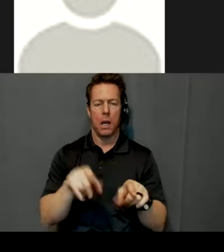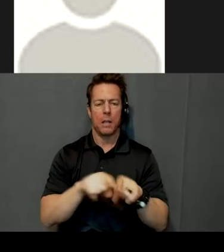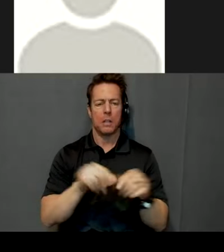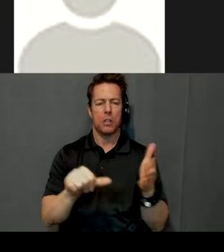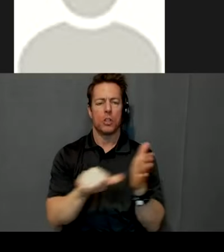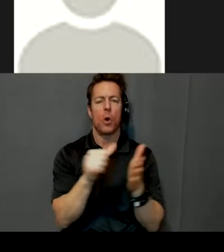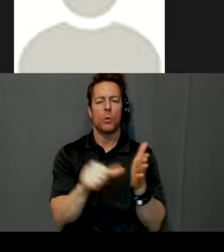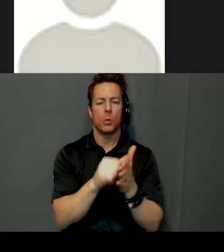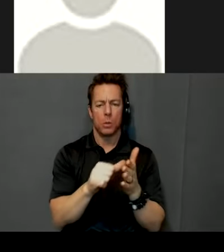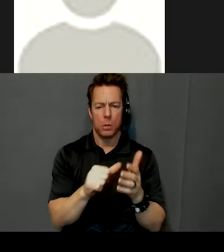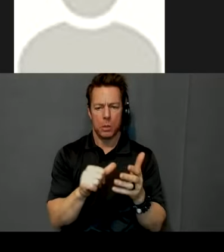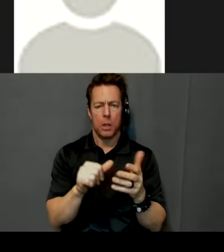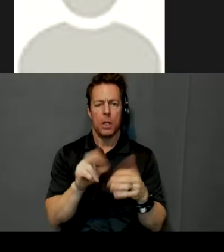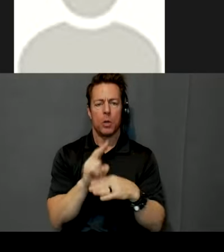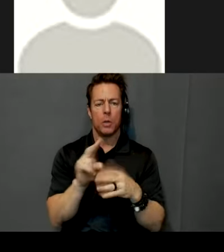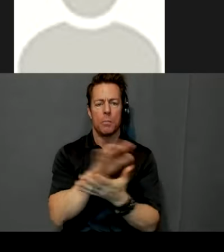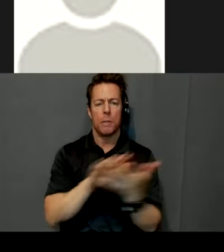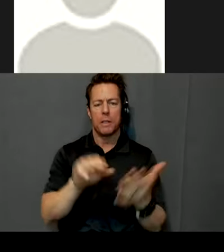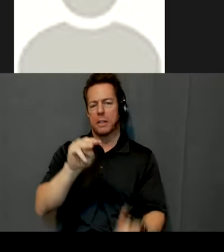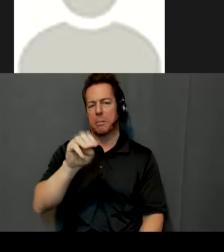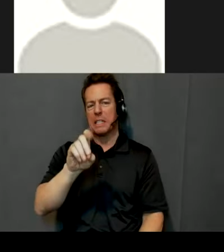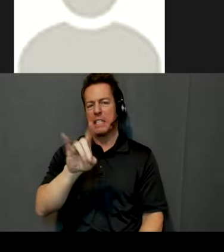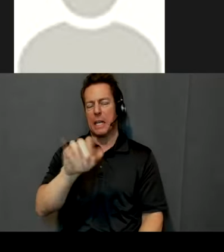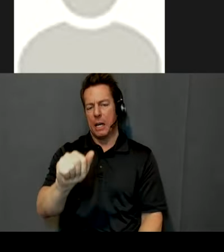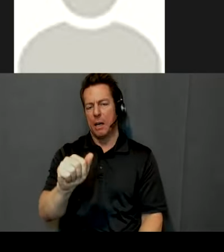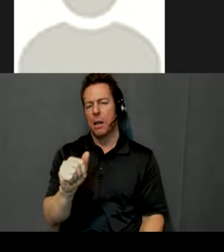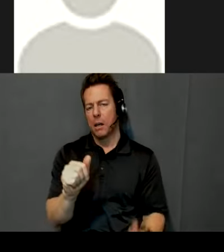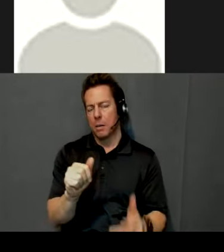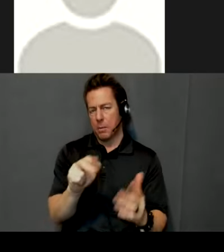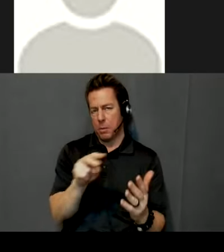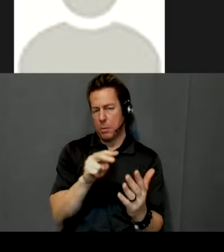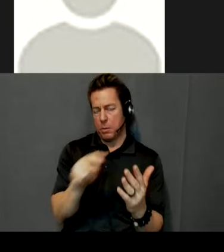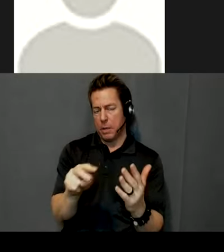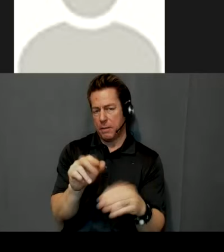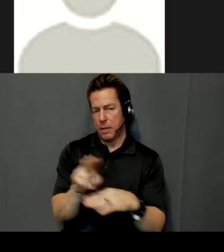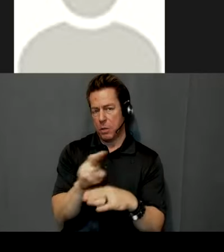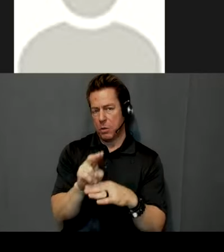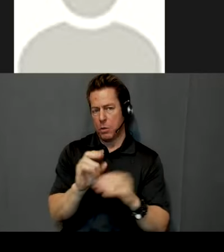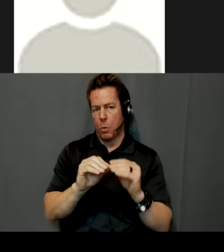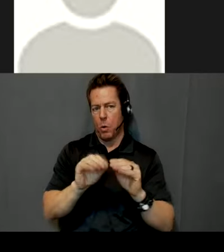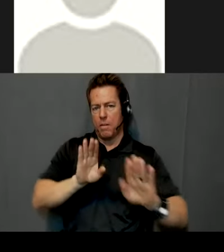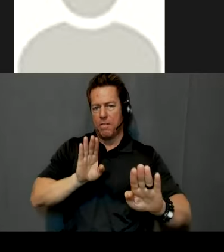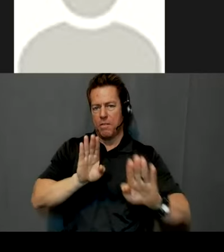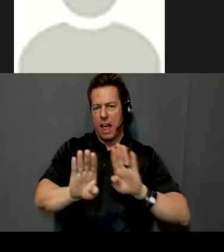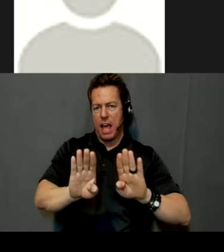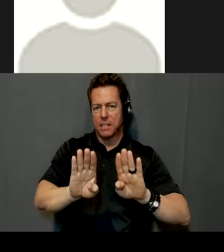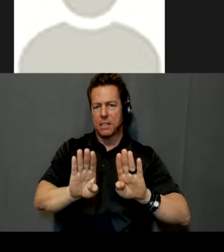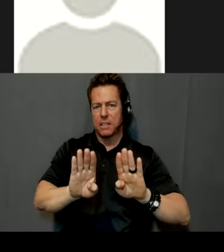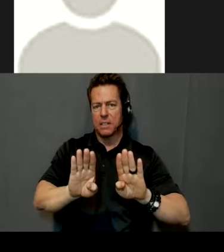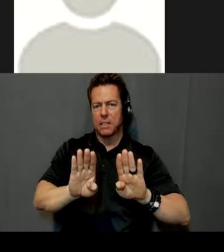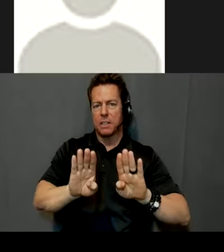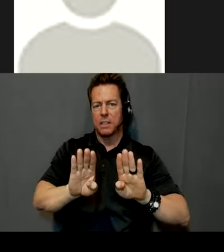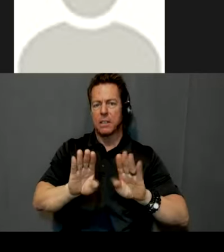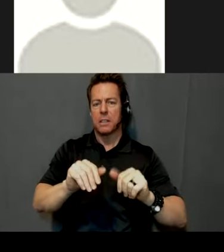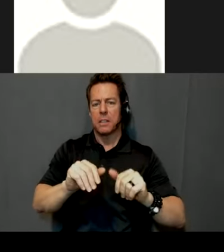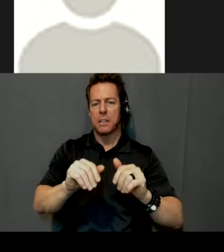the use of mixed media. But I think this is the point where perspective and the use of more flattened spatial planes begin to show up